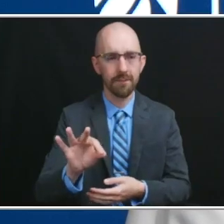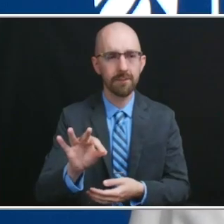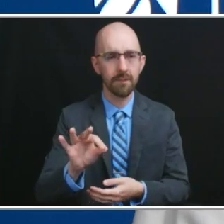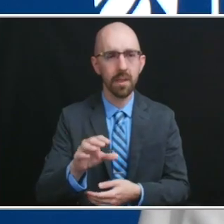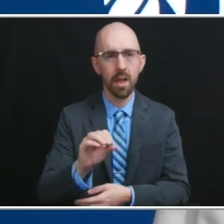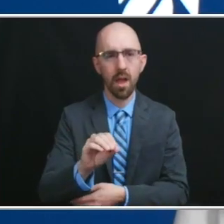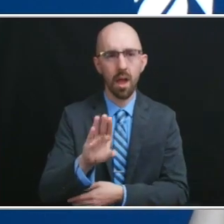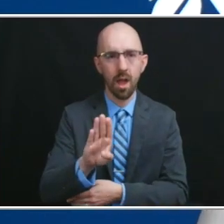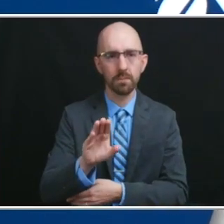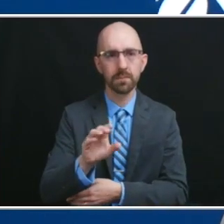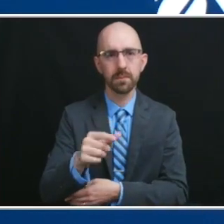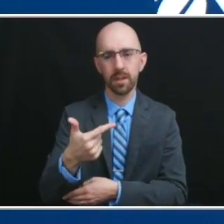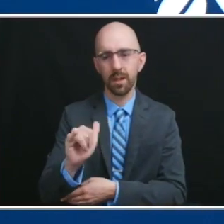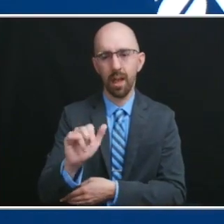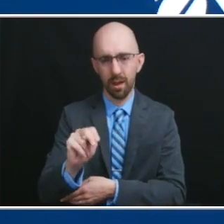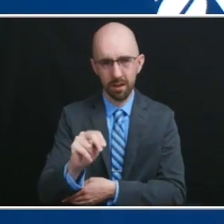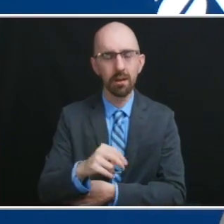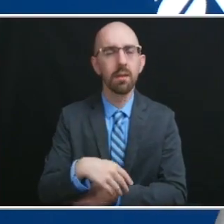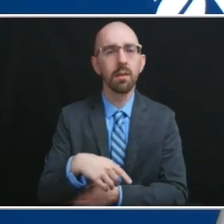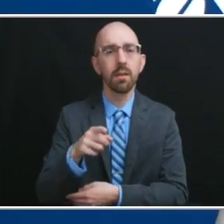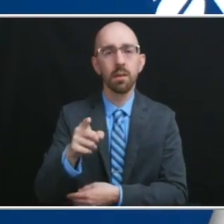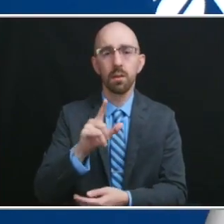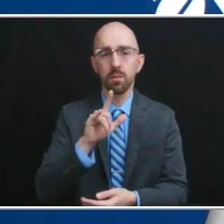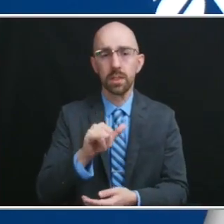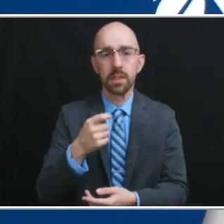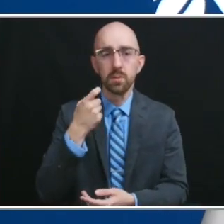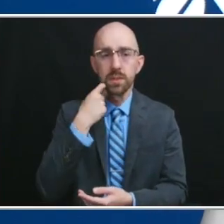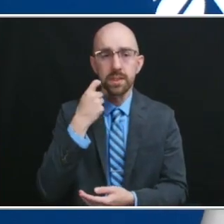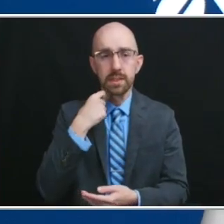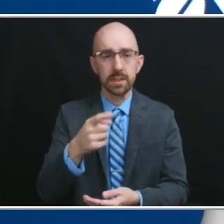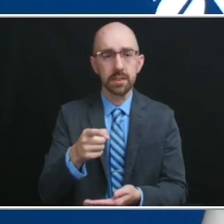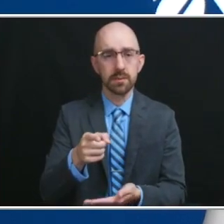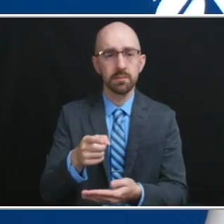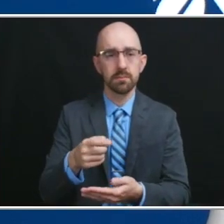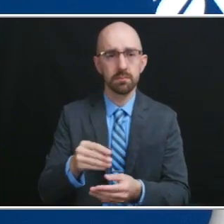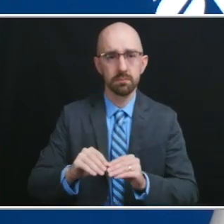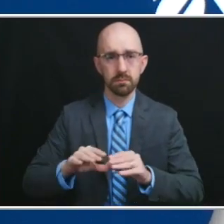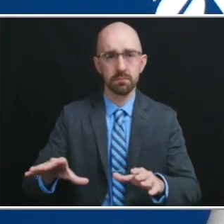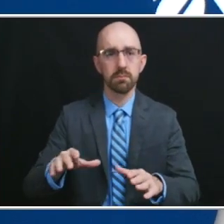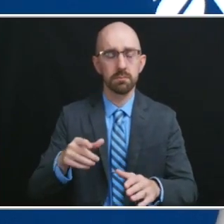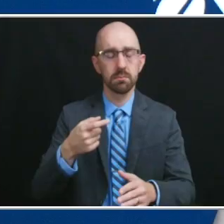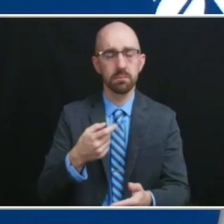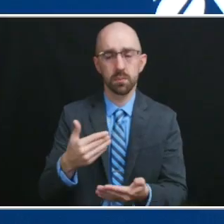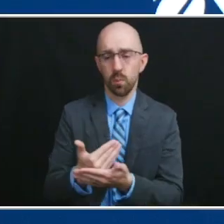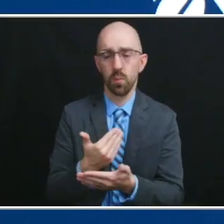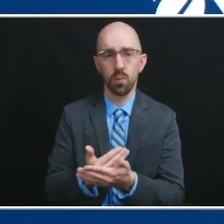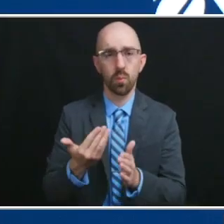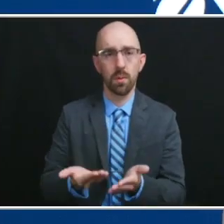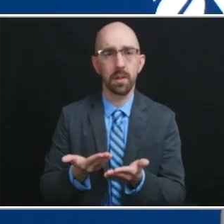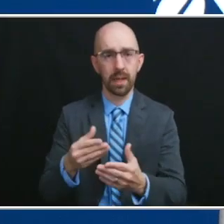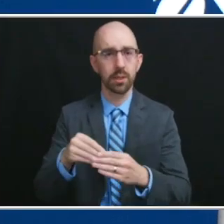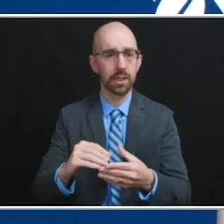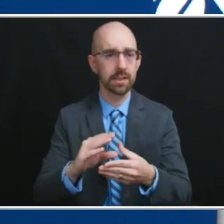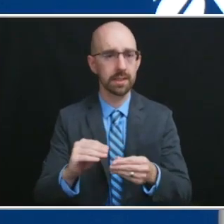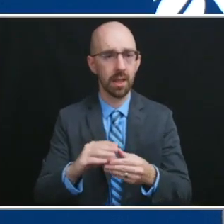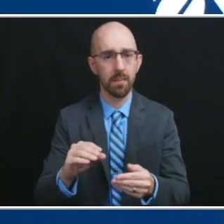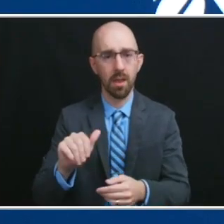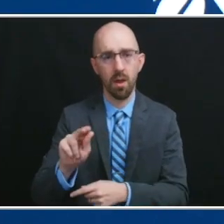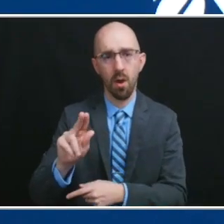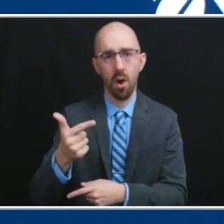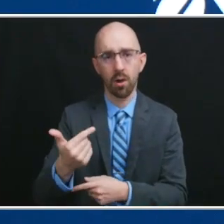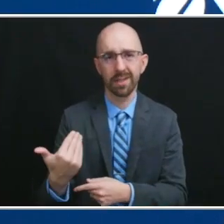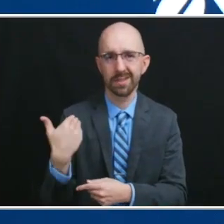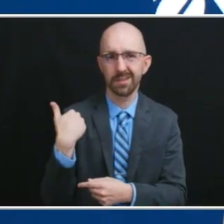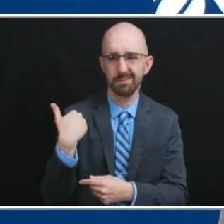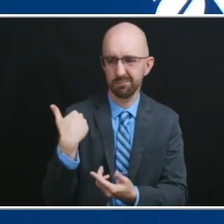Obstetricians and Gynecologists. And they recently released their newest recommendations and a statement in August of this past